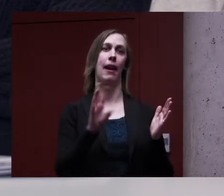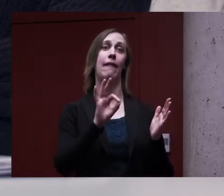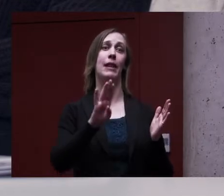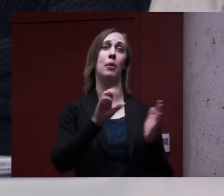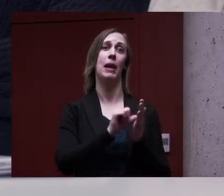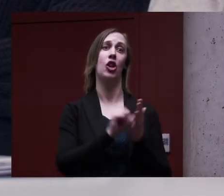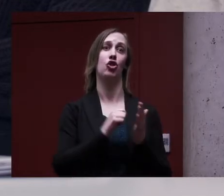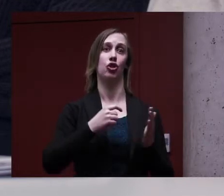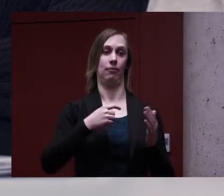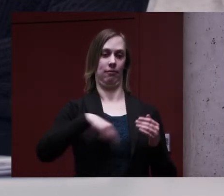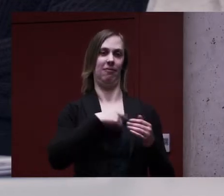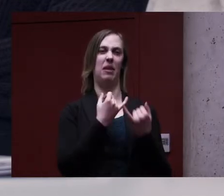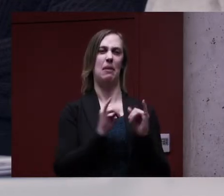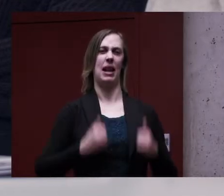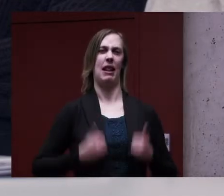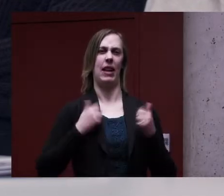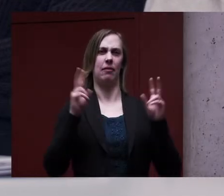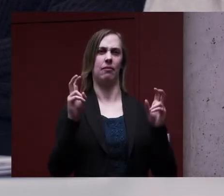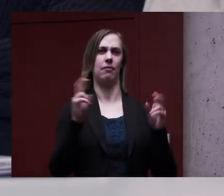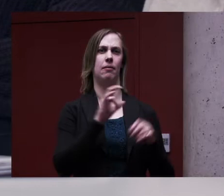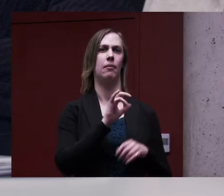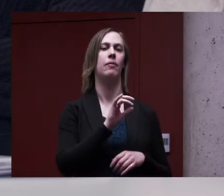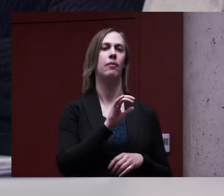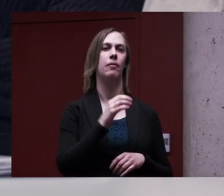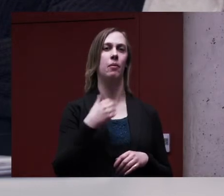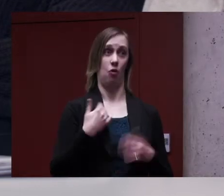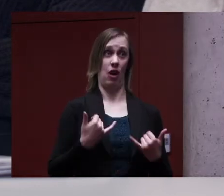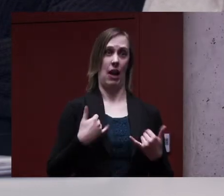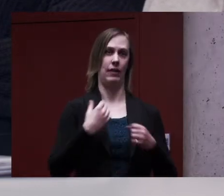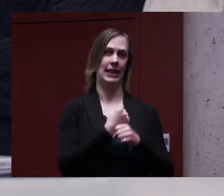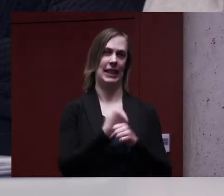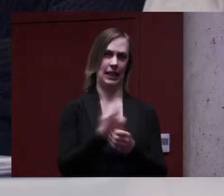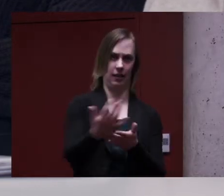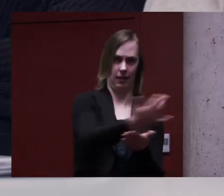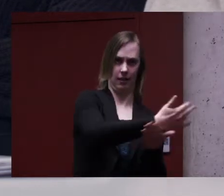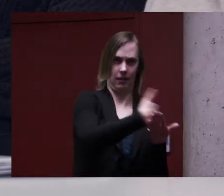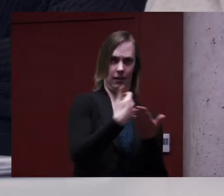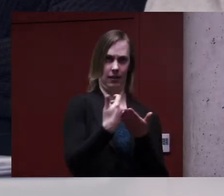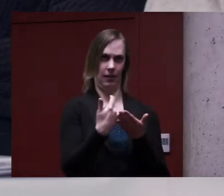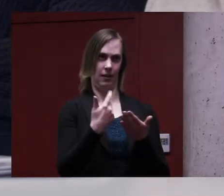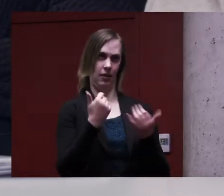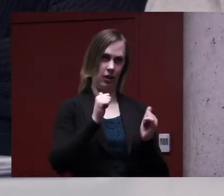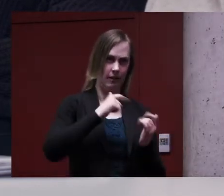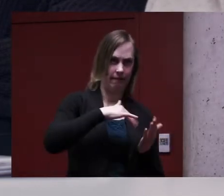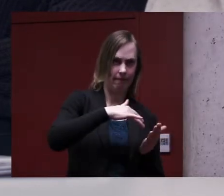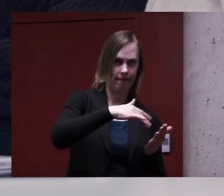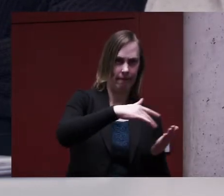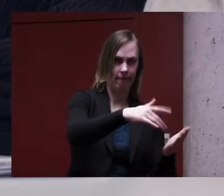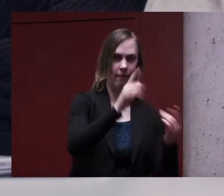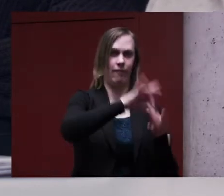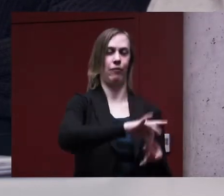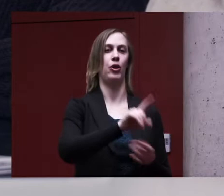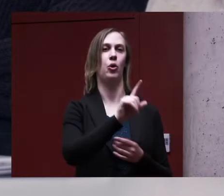on this due to some work that we're doing right now on a business model around 24/7 shared attendant